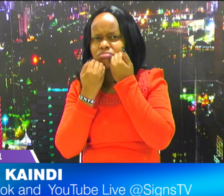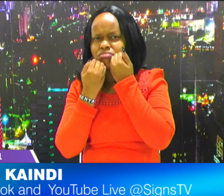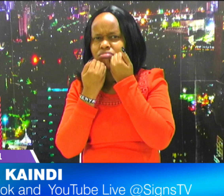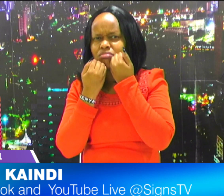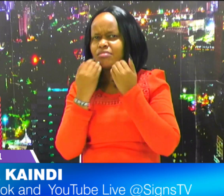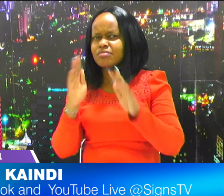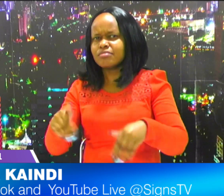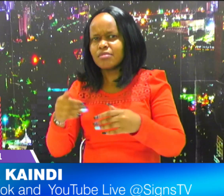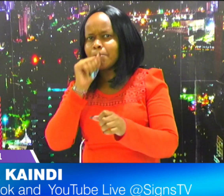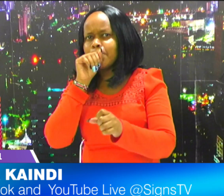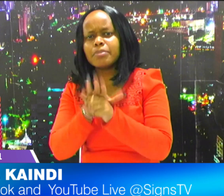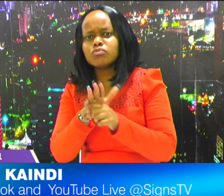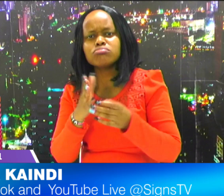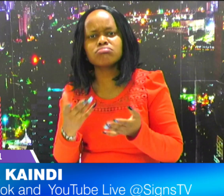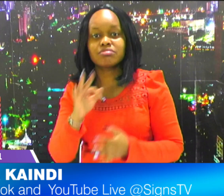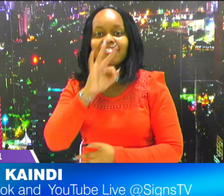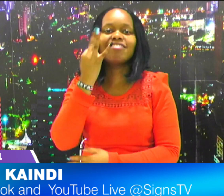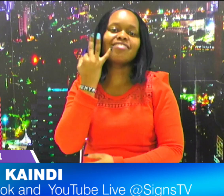The court initially